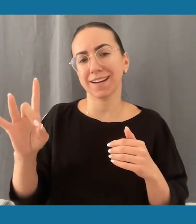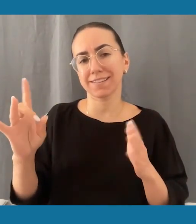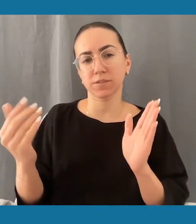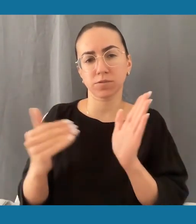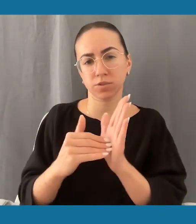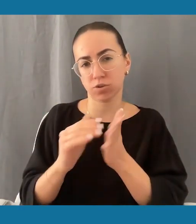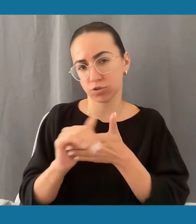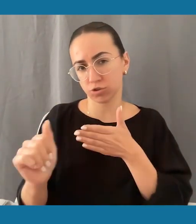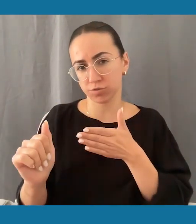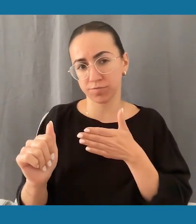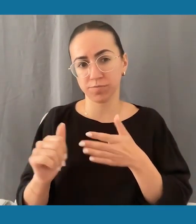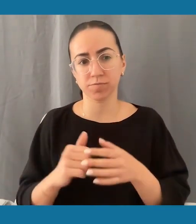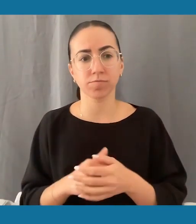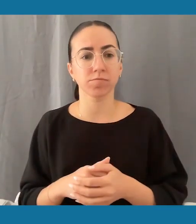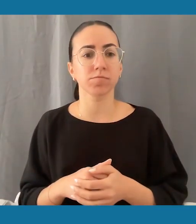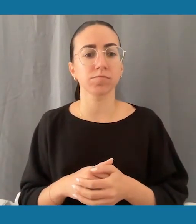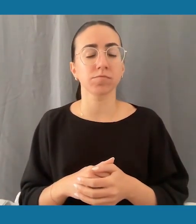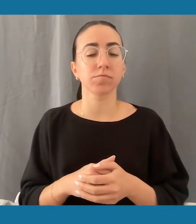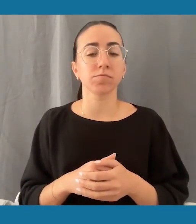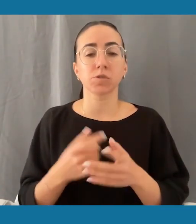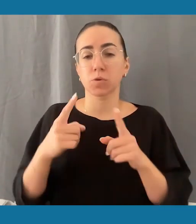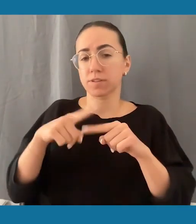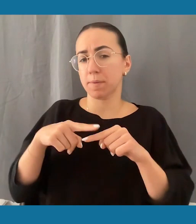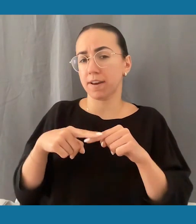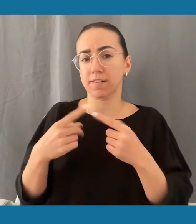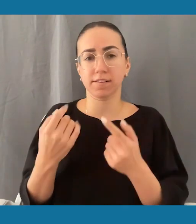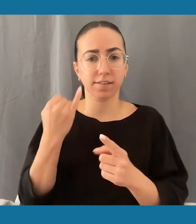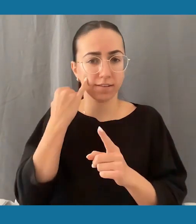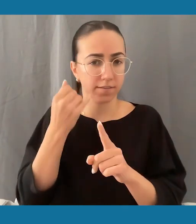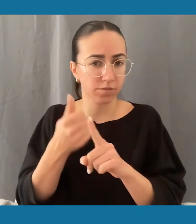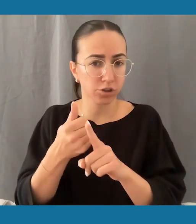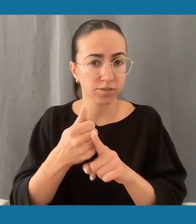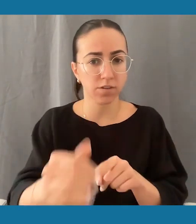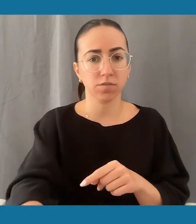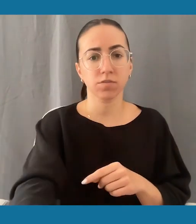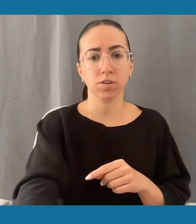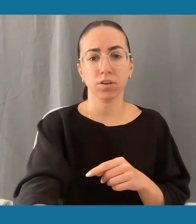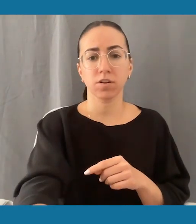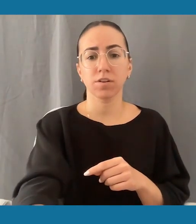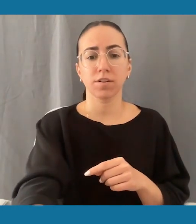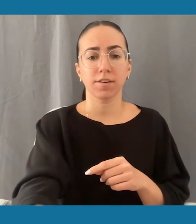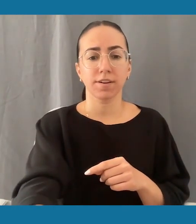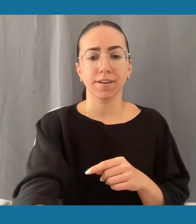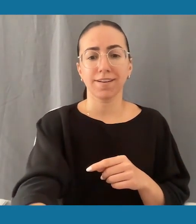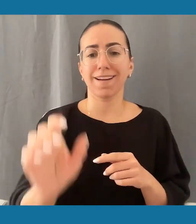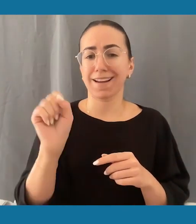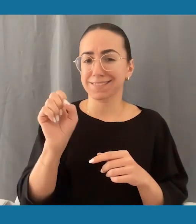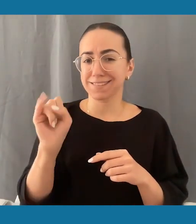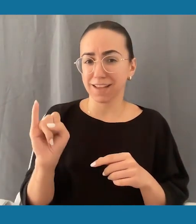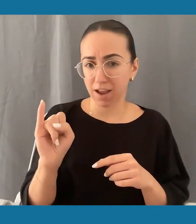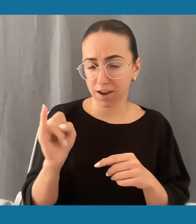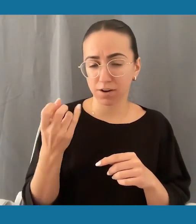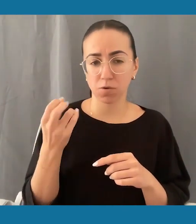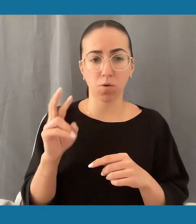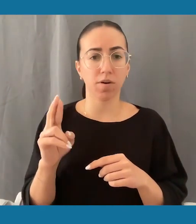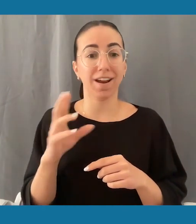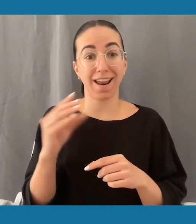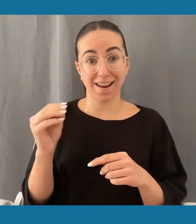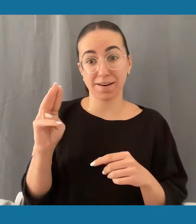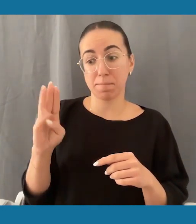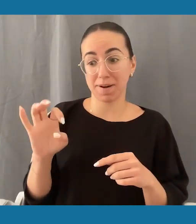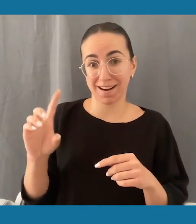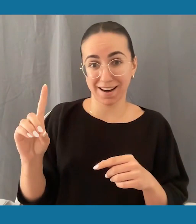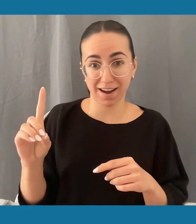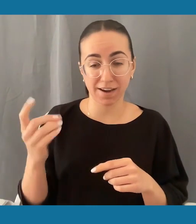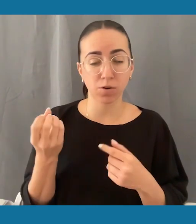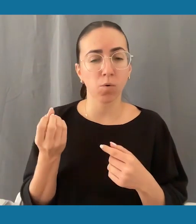$418,000. So depending upon whether you are on SSI and Medicaid, or